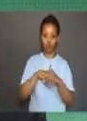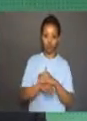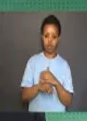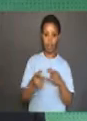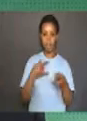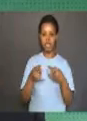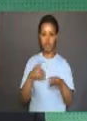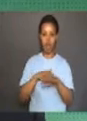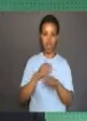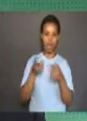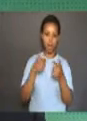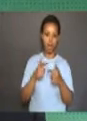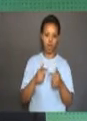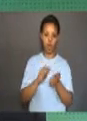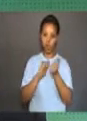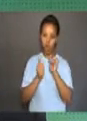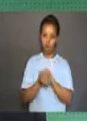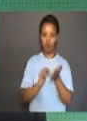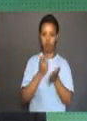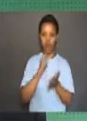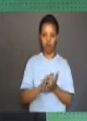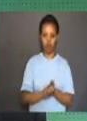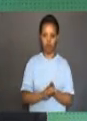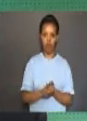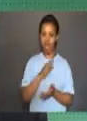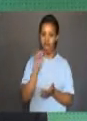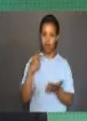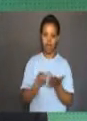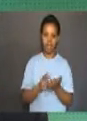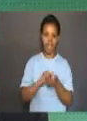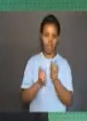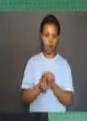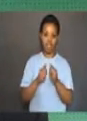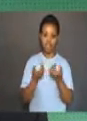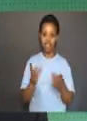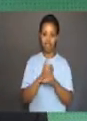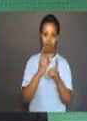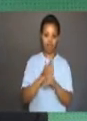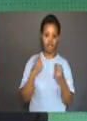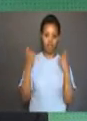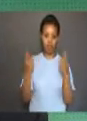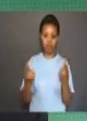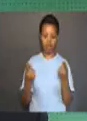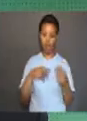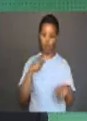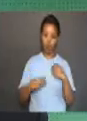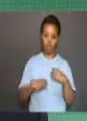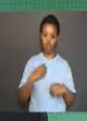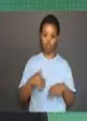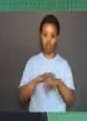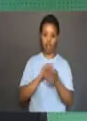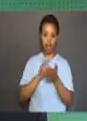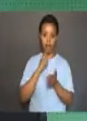We understand that this change occurs to the organism as